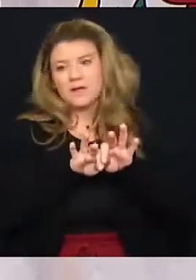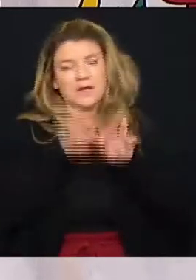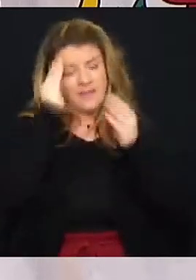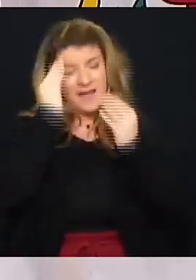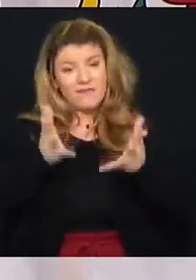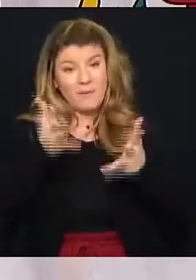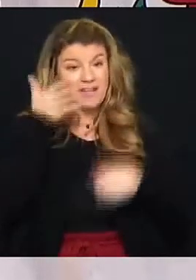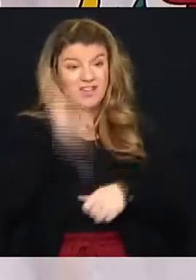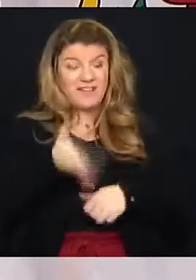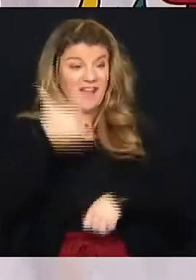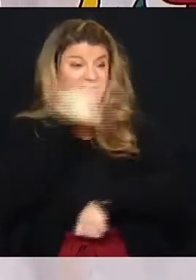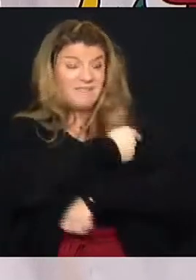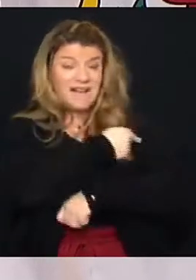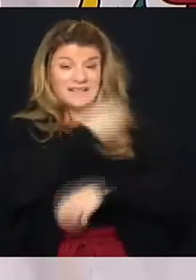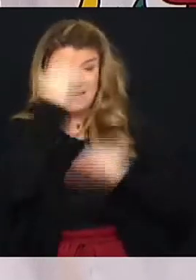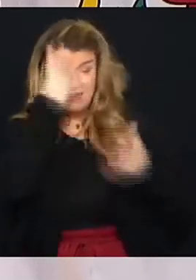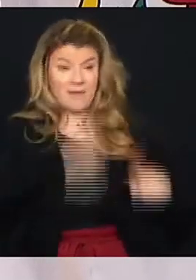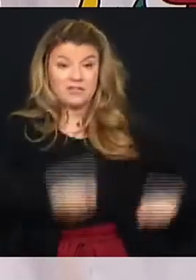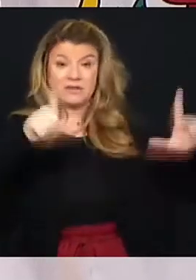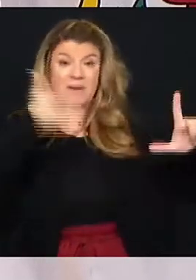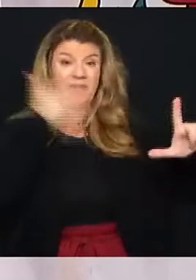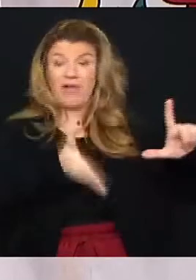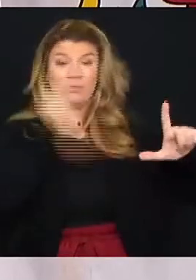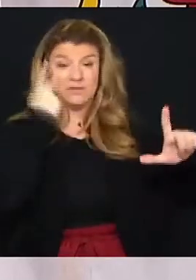on the vaccine info line is up there.